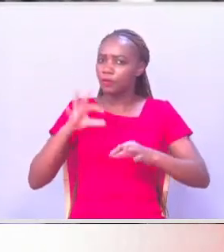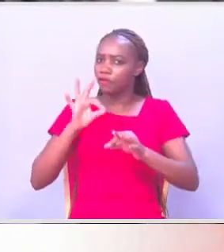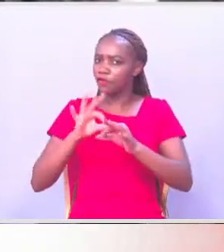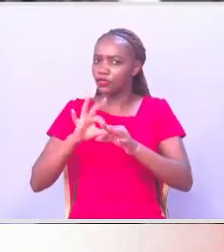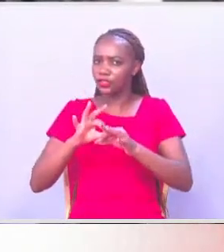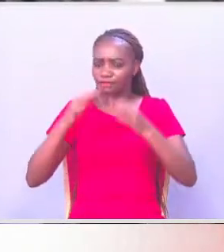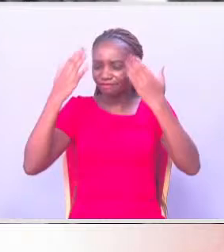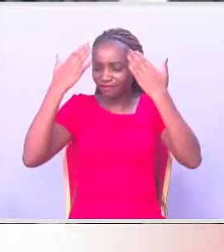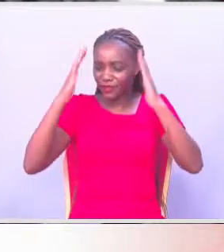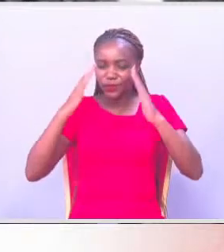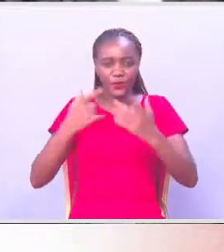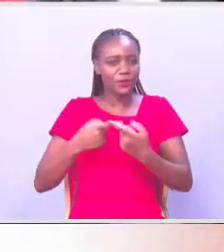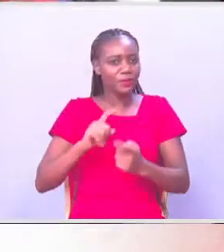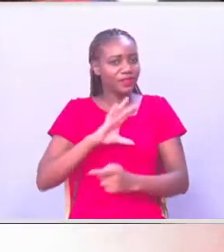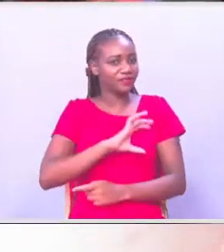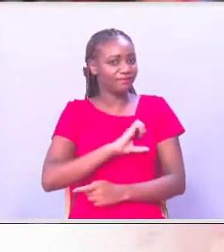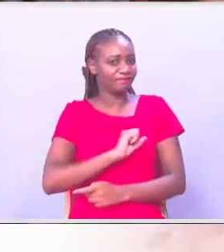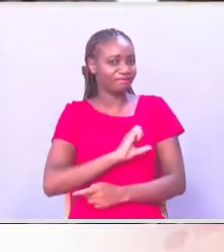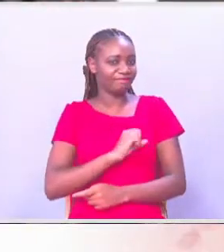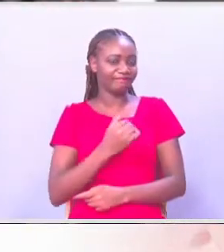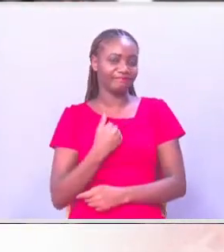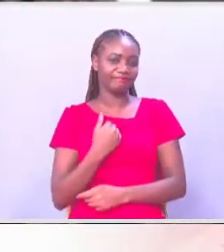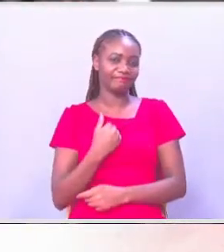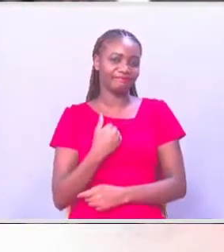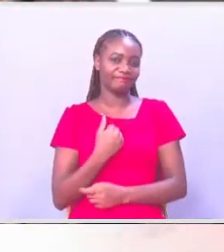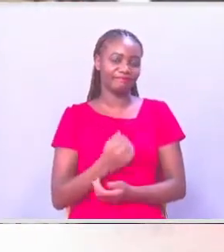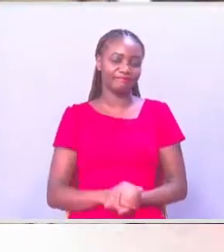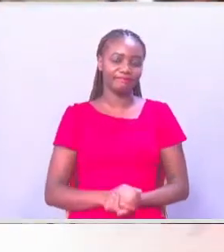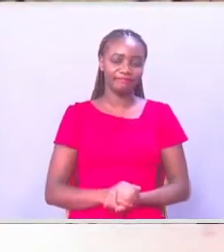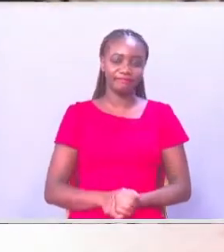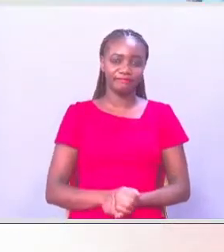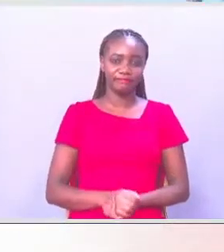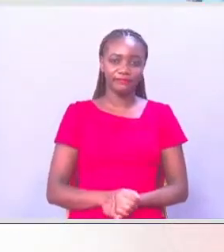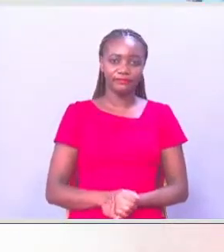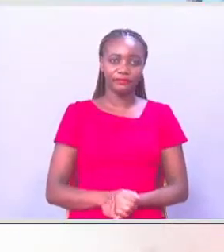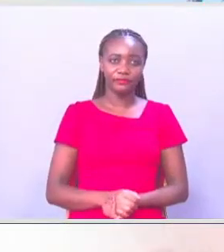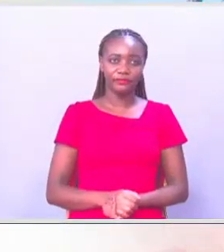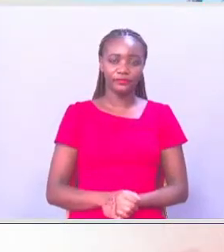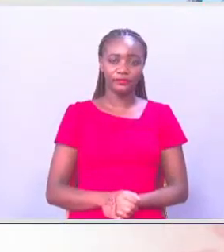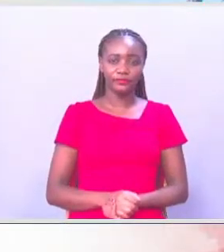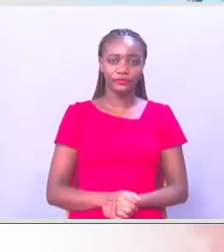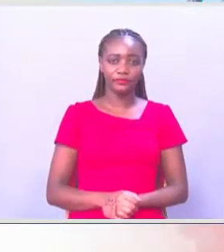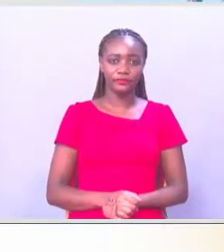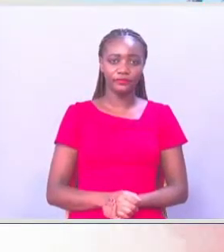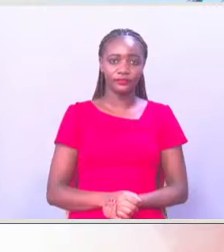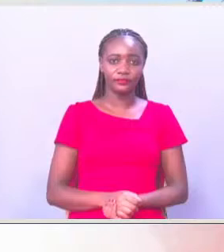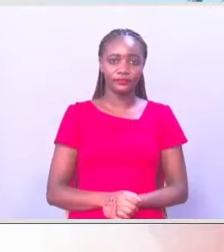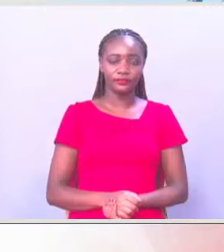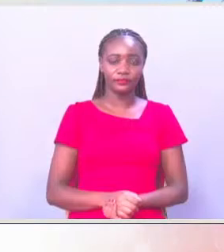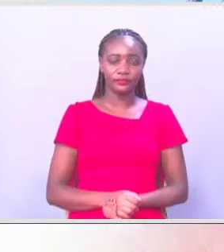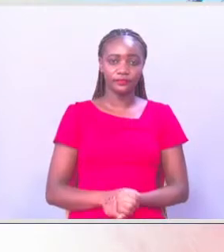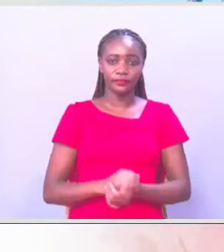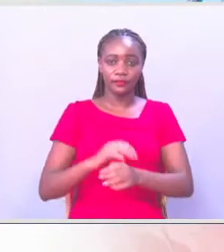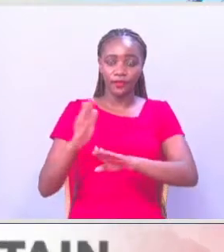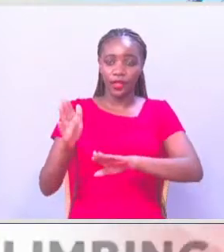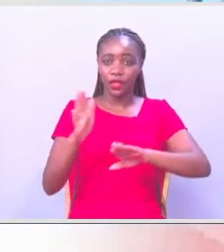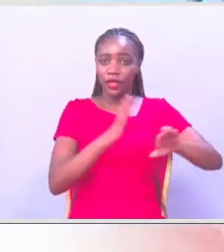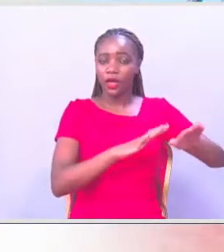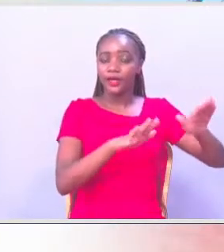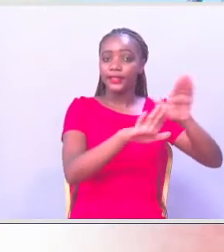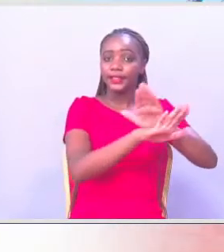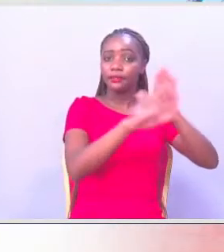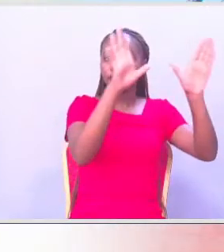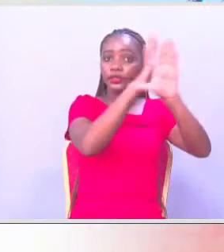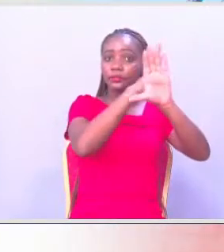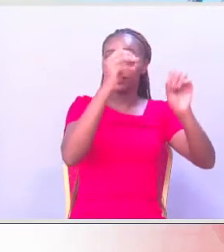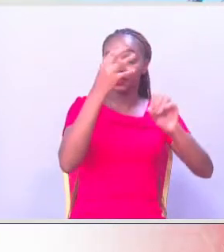and see. Elizabeth Mutuko, TV 47, Nyandarua County. Now off to Kitui as Deputy President